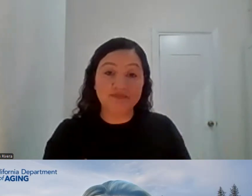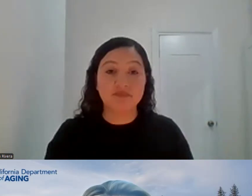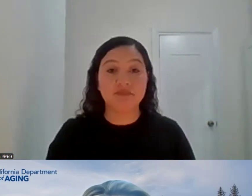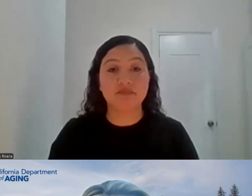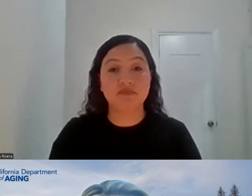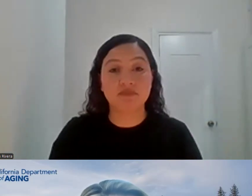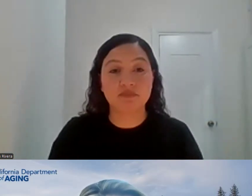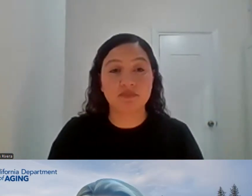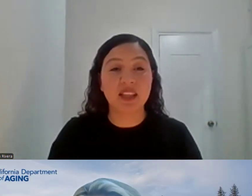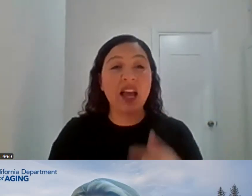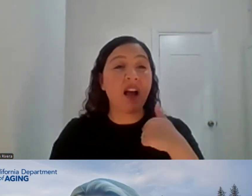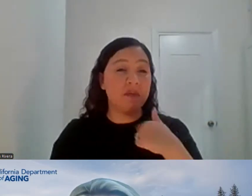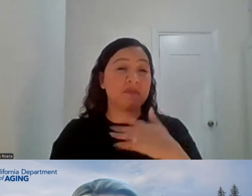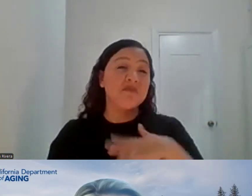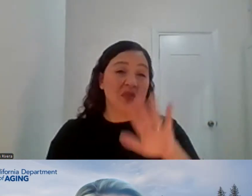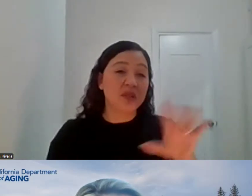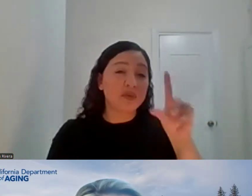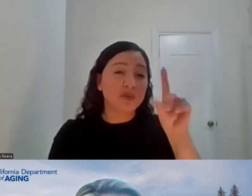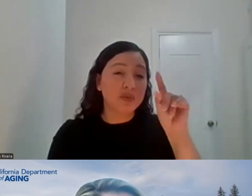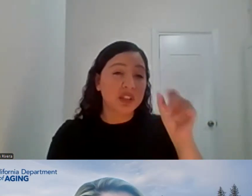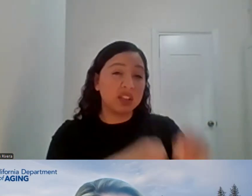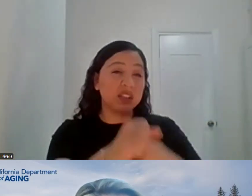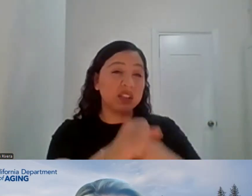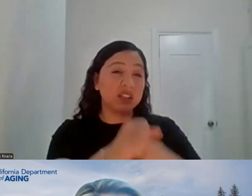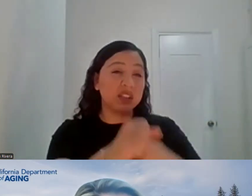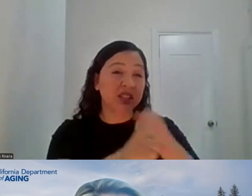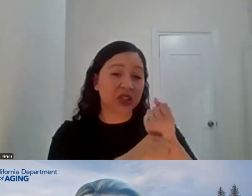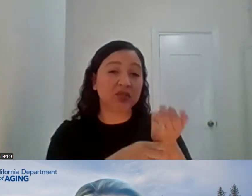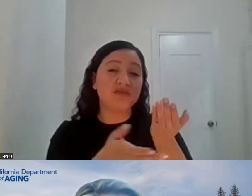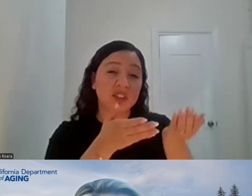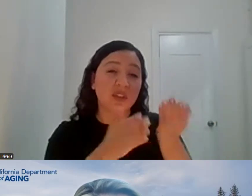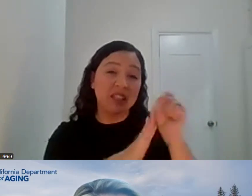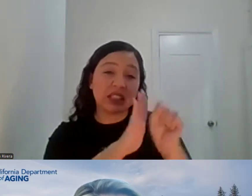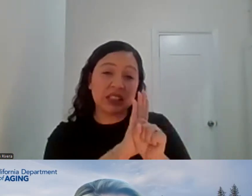spent almost 20 years for the state